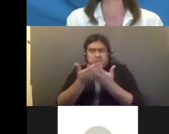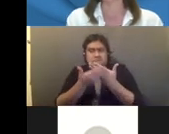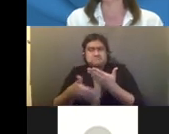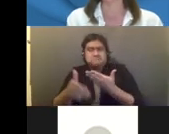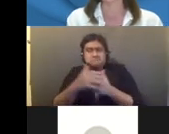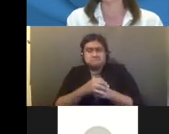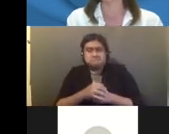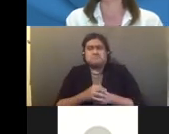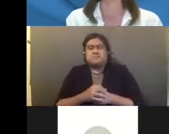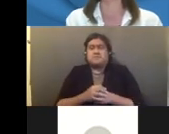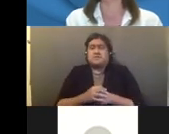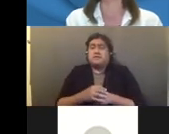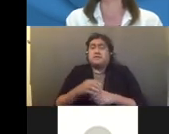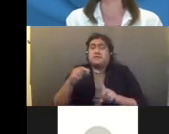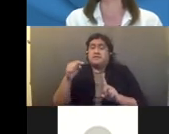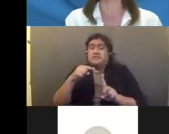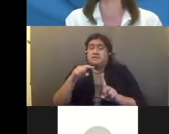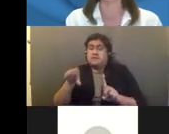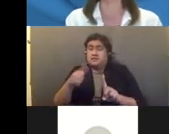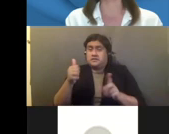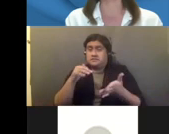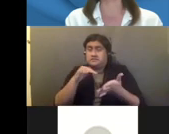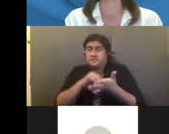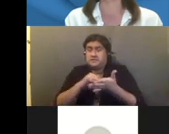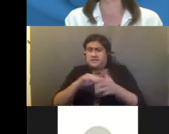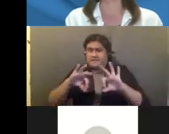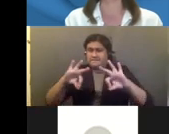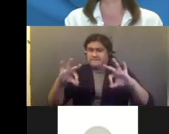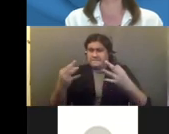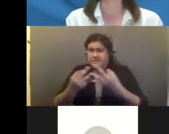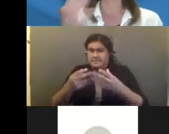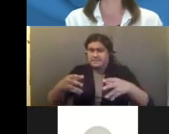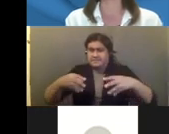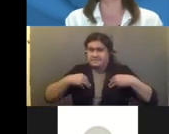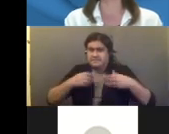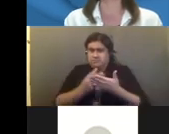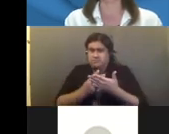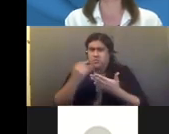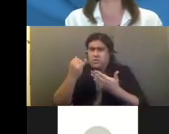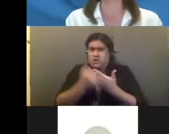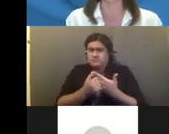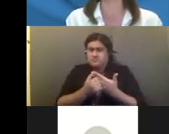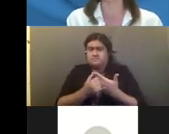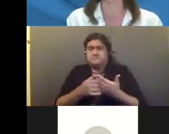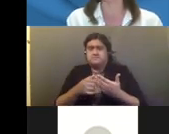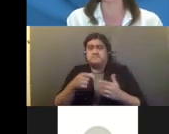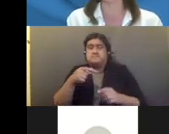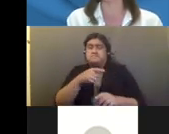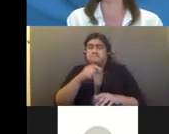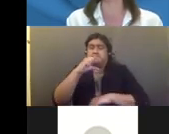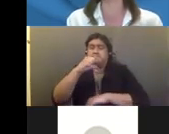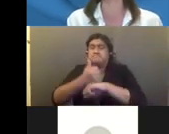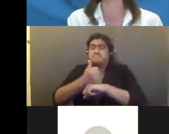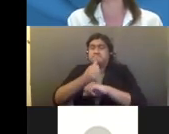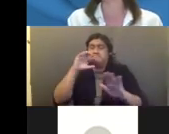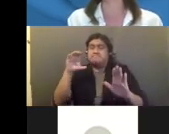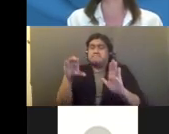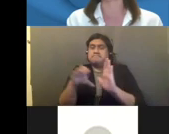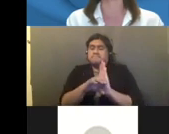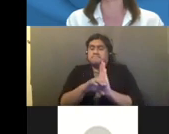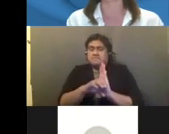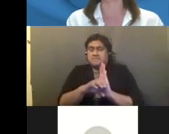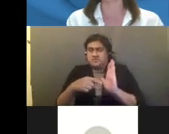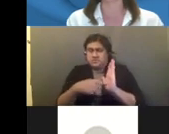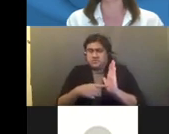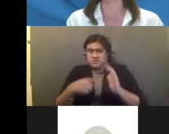This is another study, the Family Acceptance Project, and they've created these infographics that I think are great that show this very